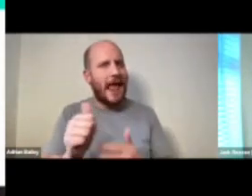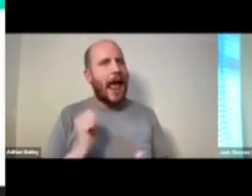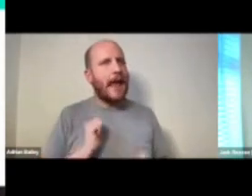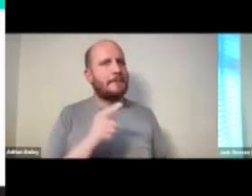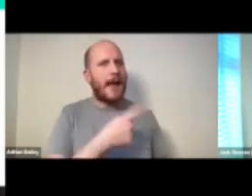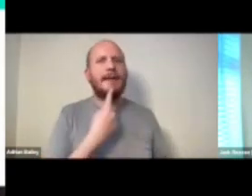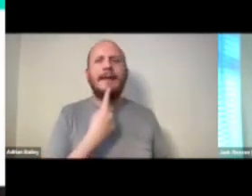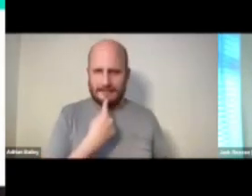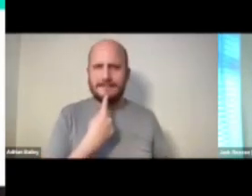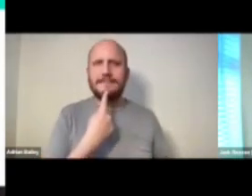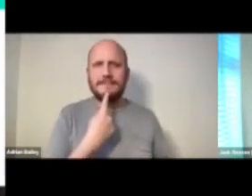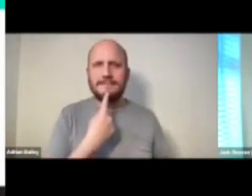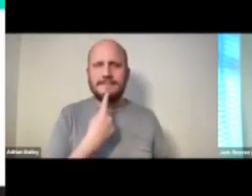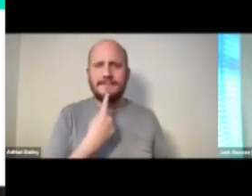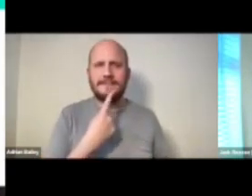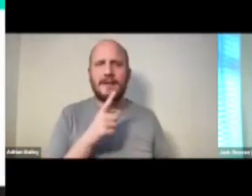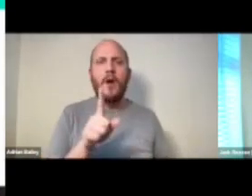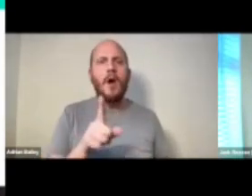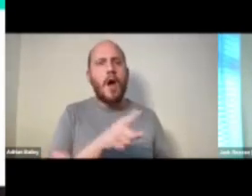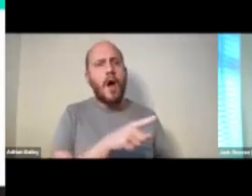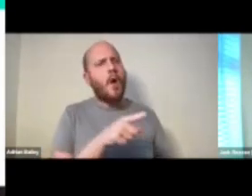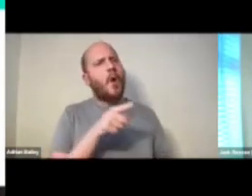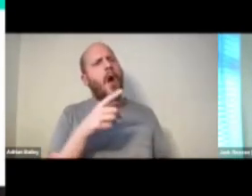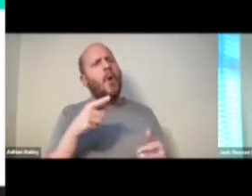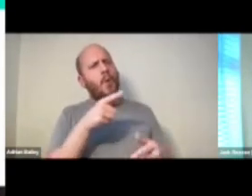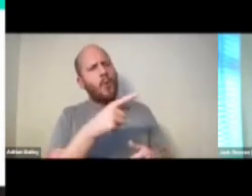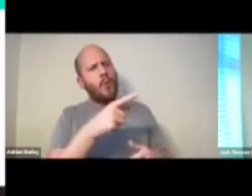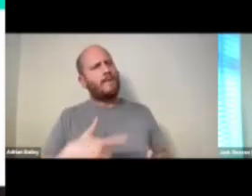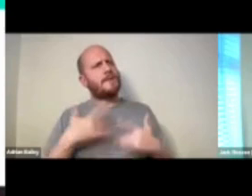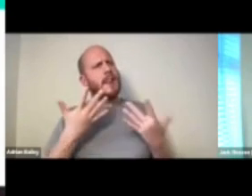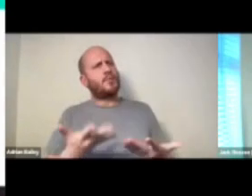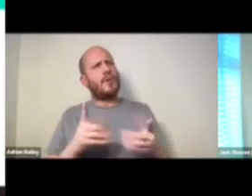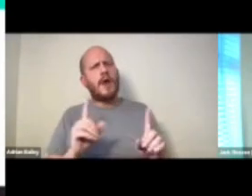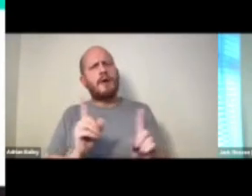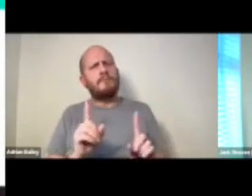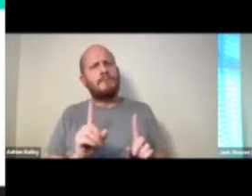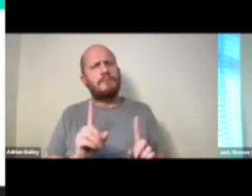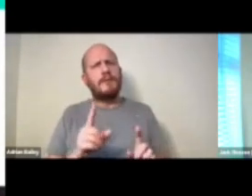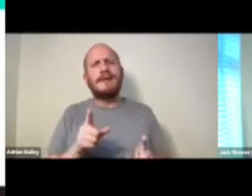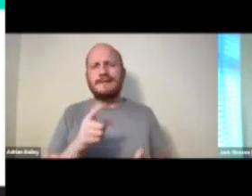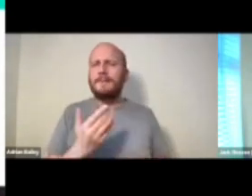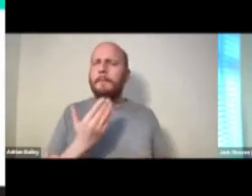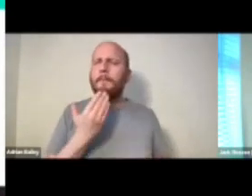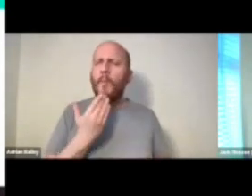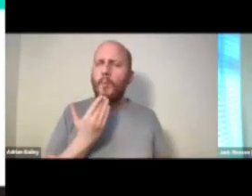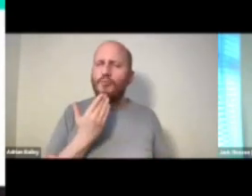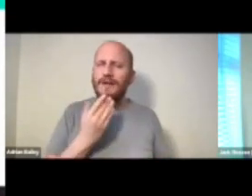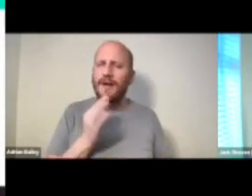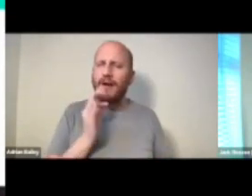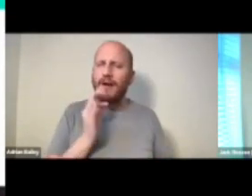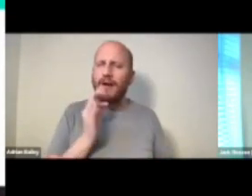answer. Whereas, "How would you rate today's visit?" is more boring, but it's more neutral.